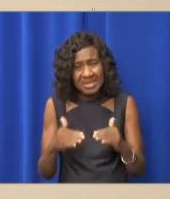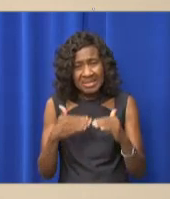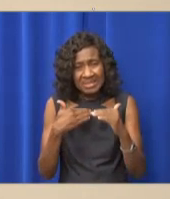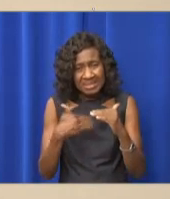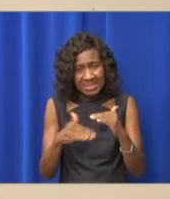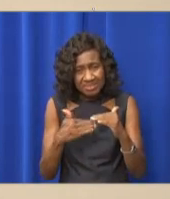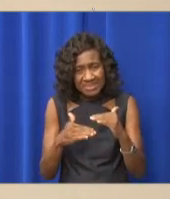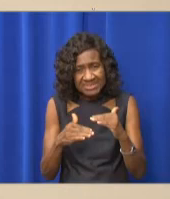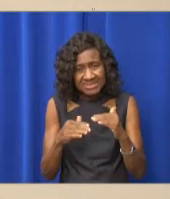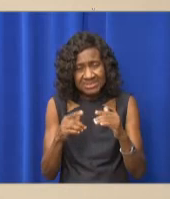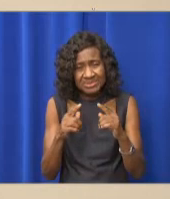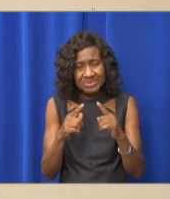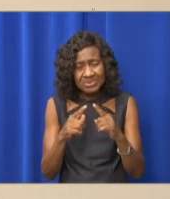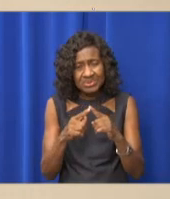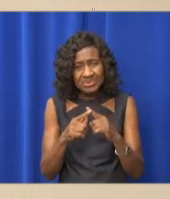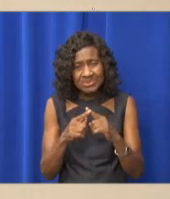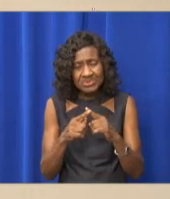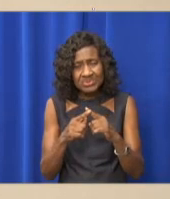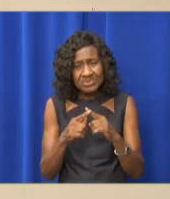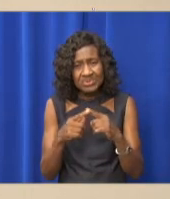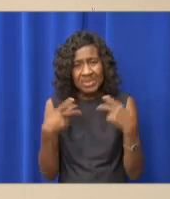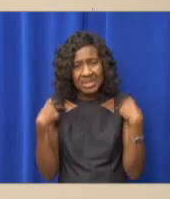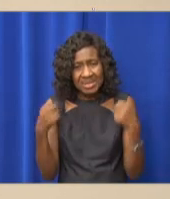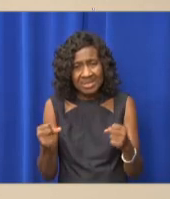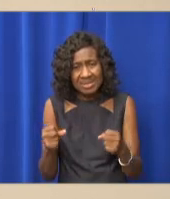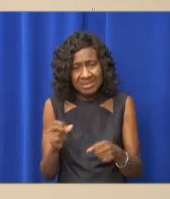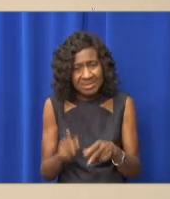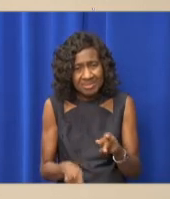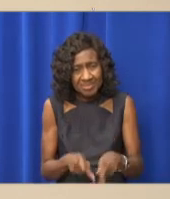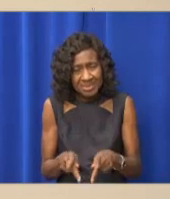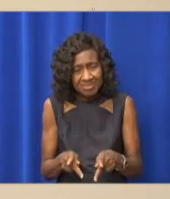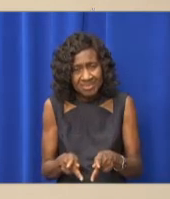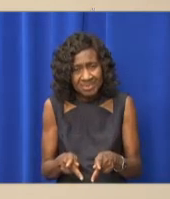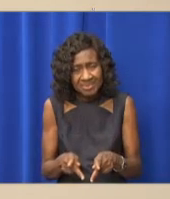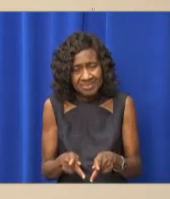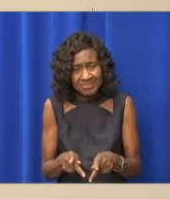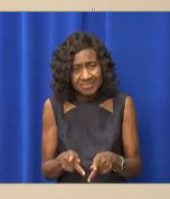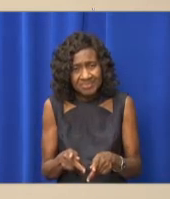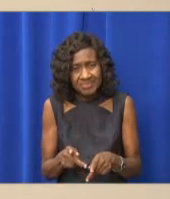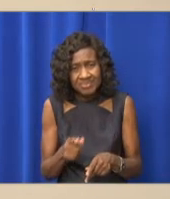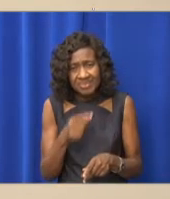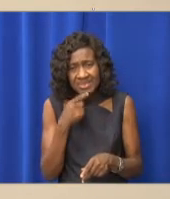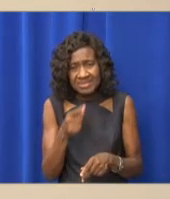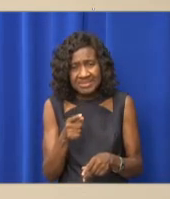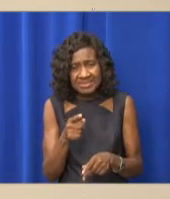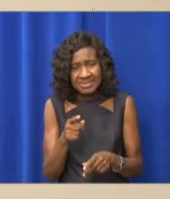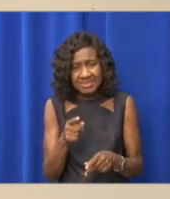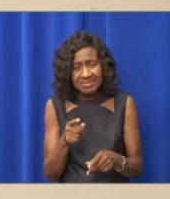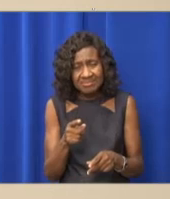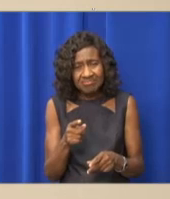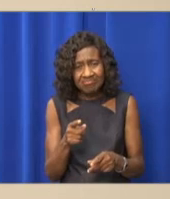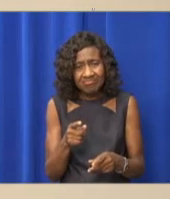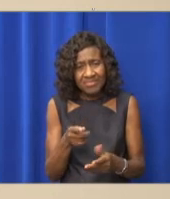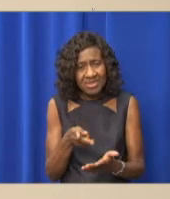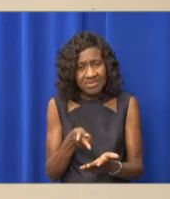people. But the right to life is not in any way